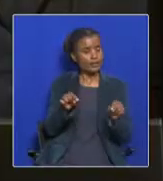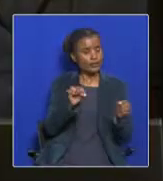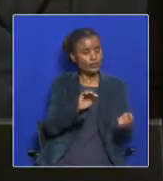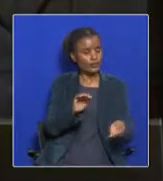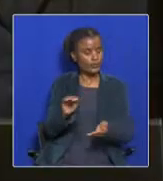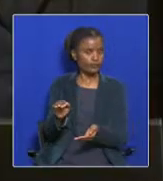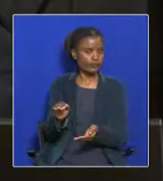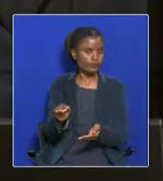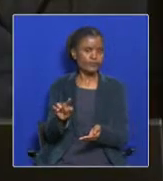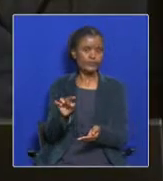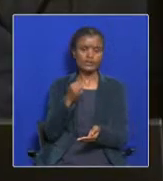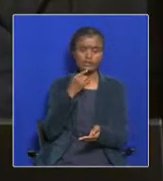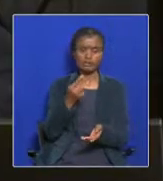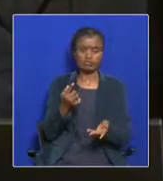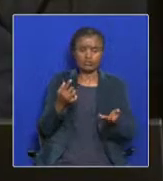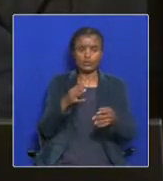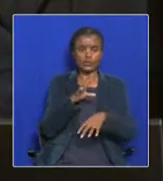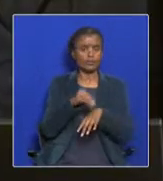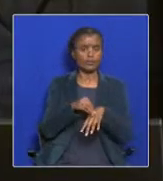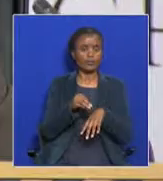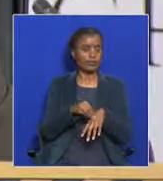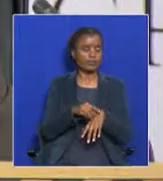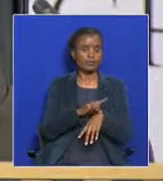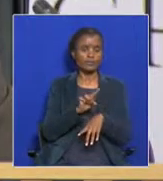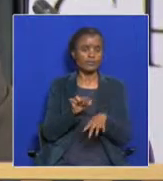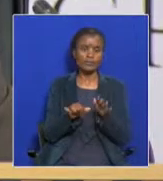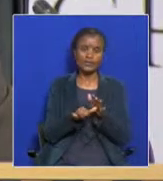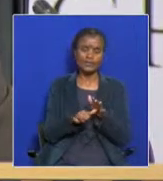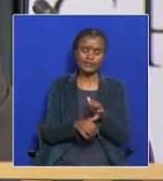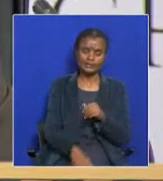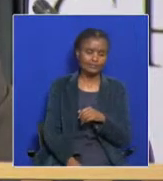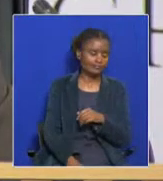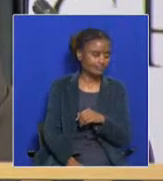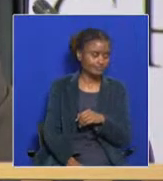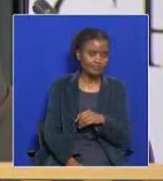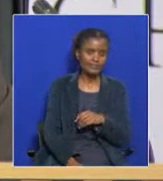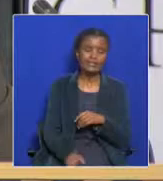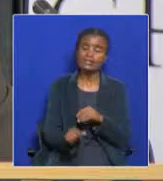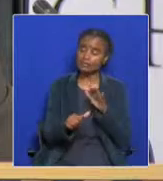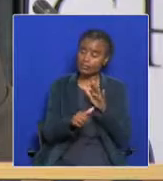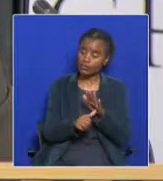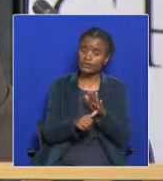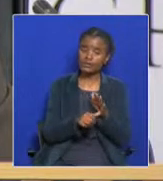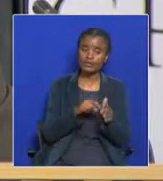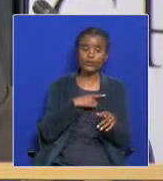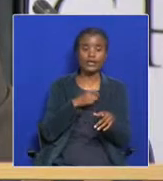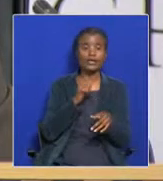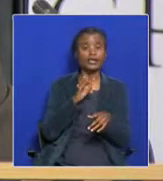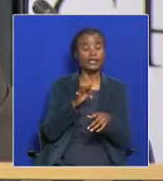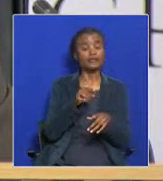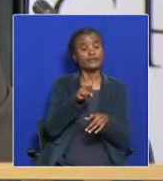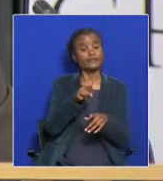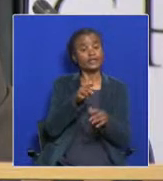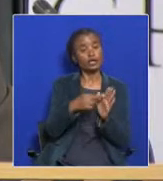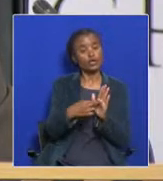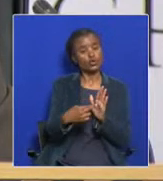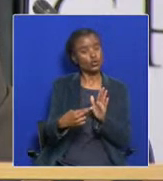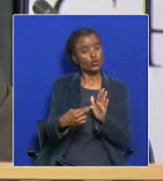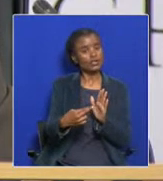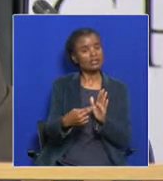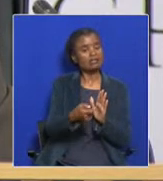of consequence. So the answer of, they would have played a minimal role, no, that's not a good